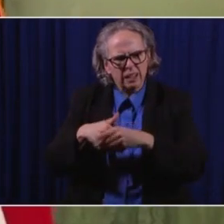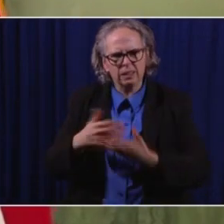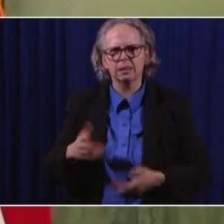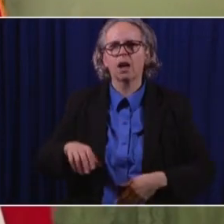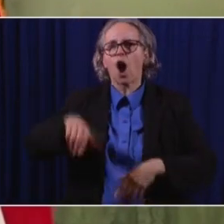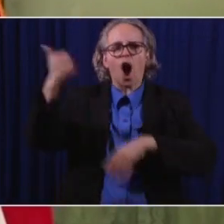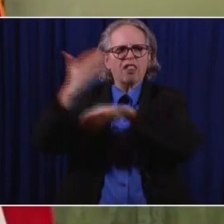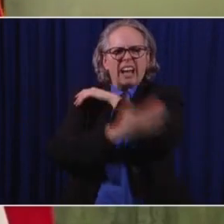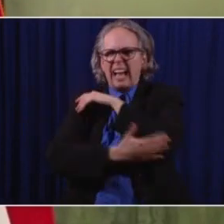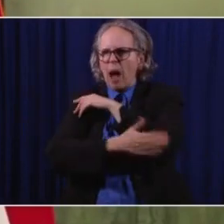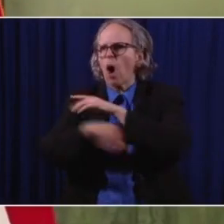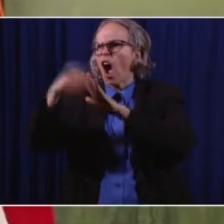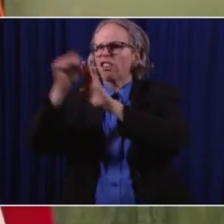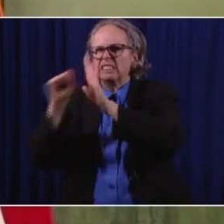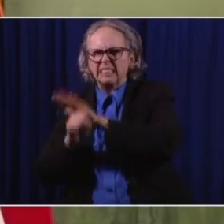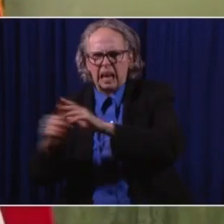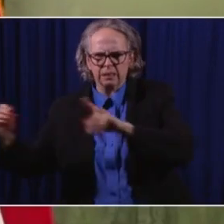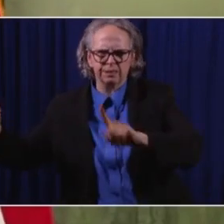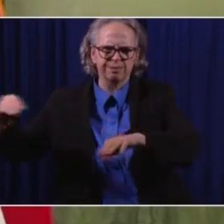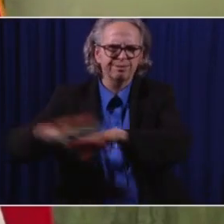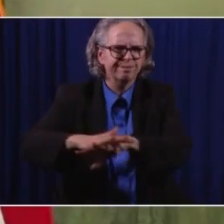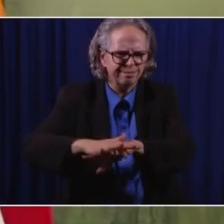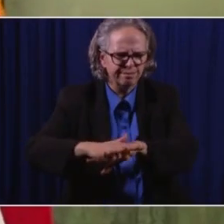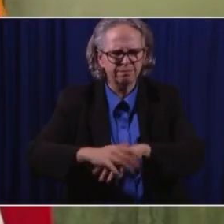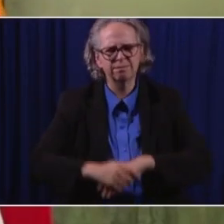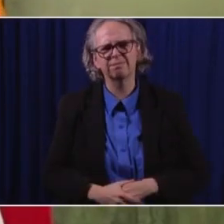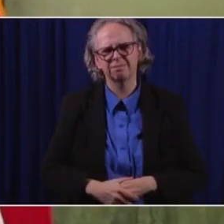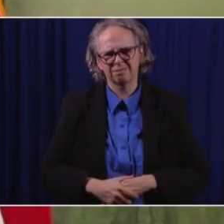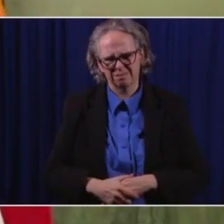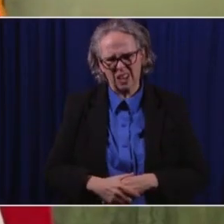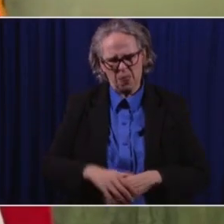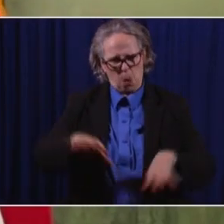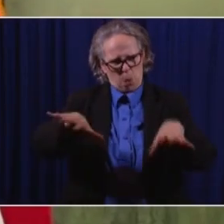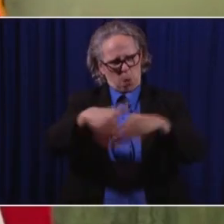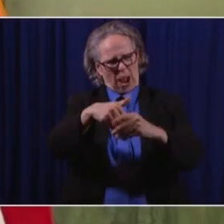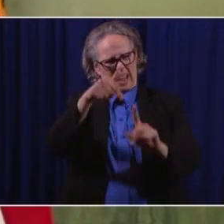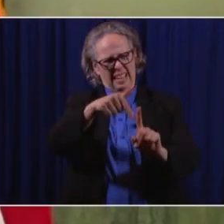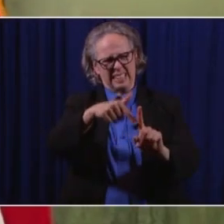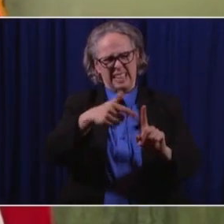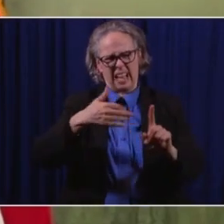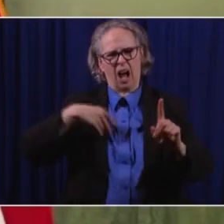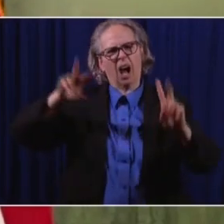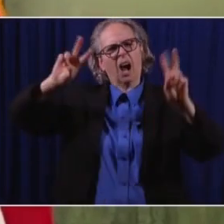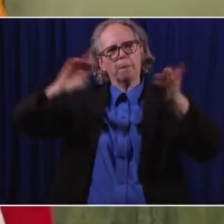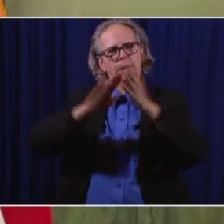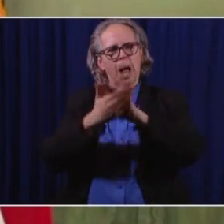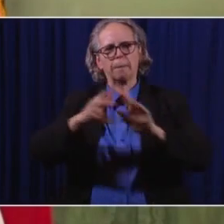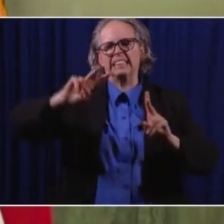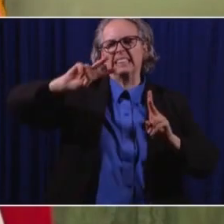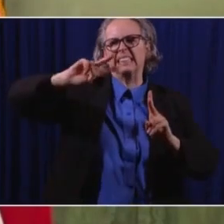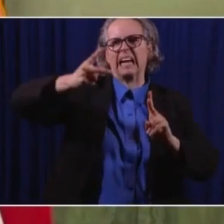now also has secondary spread associated with it. Two separate funerals